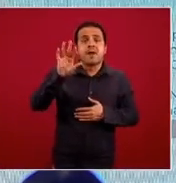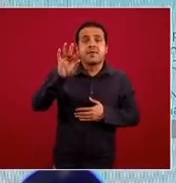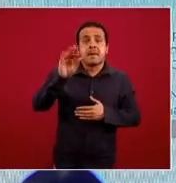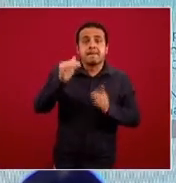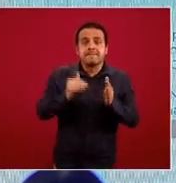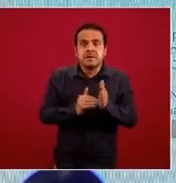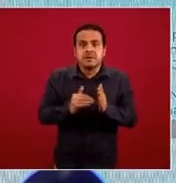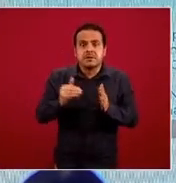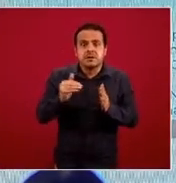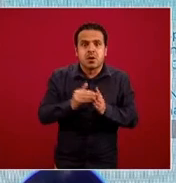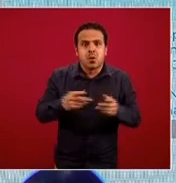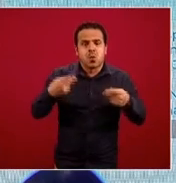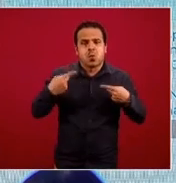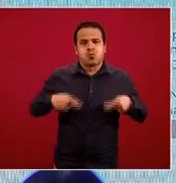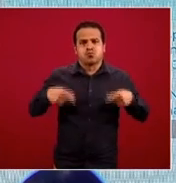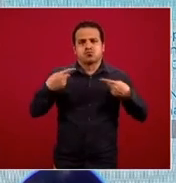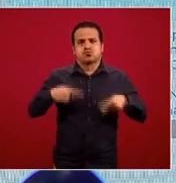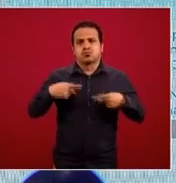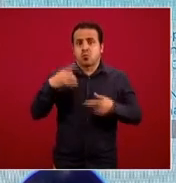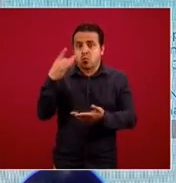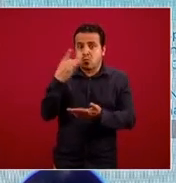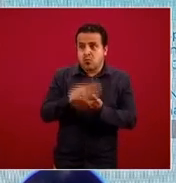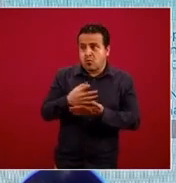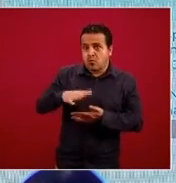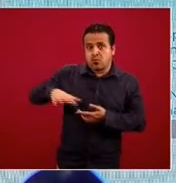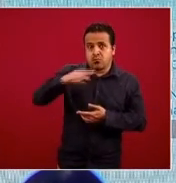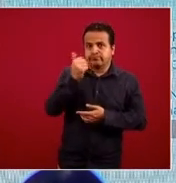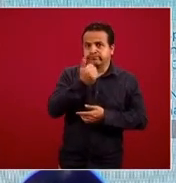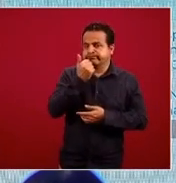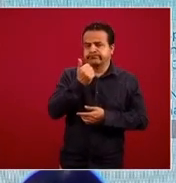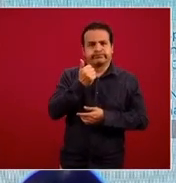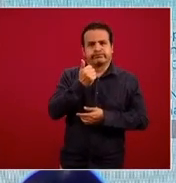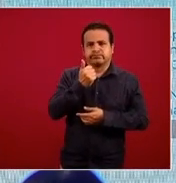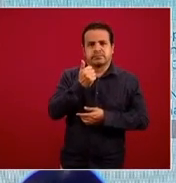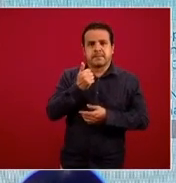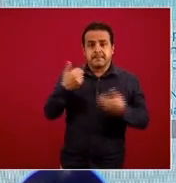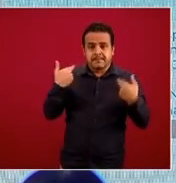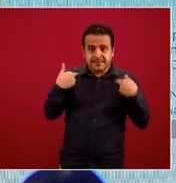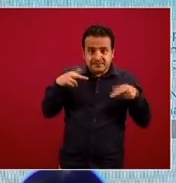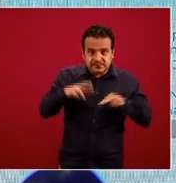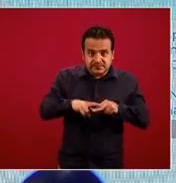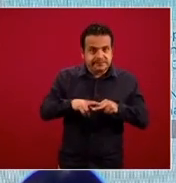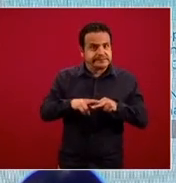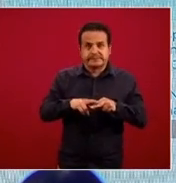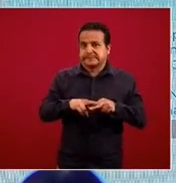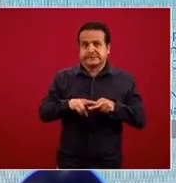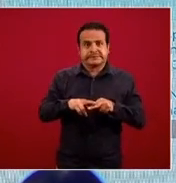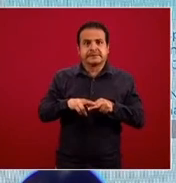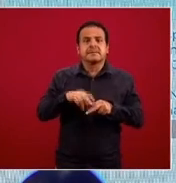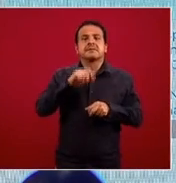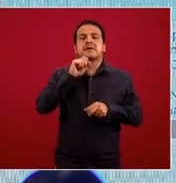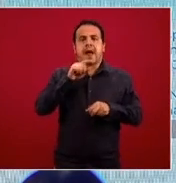the Secretary of Education, Esteban Moctezuma, he showed us evidence that